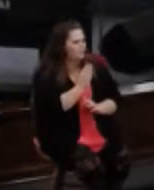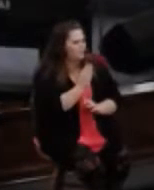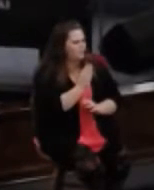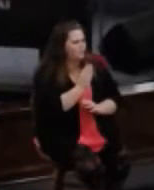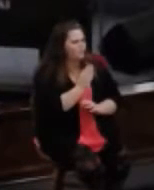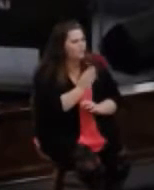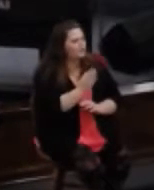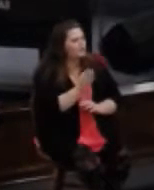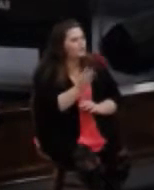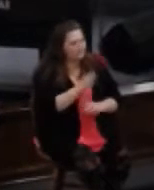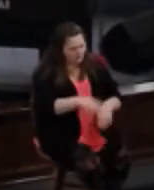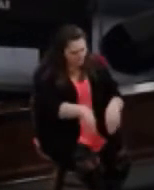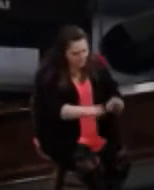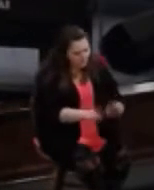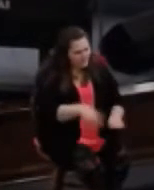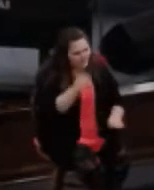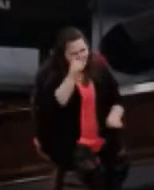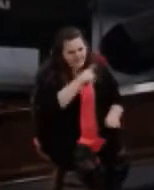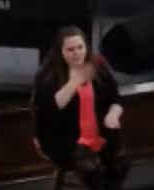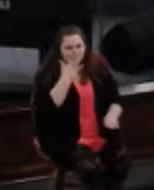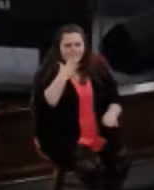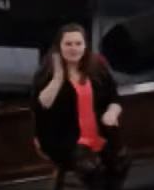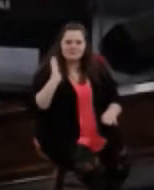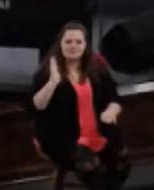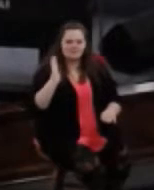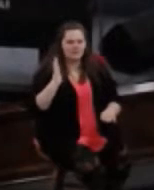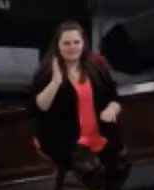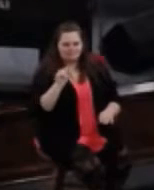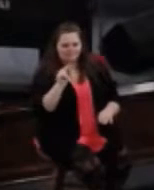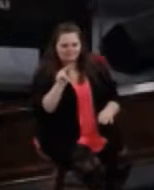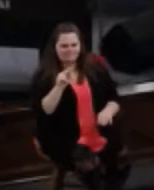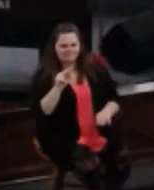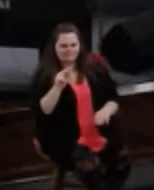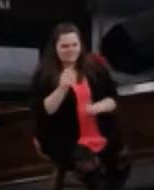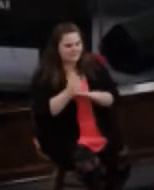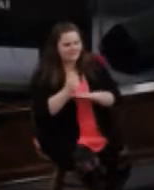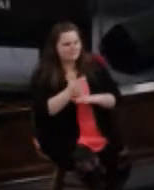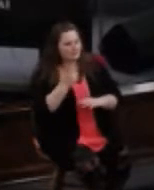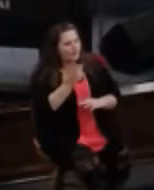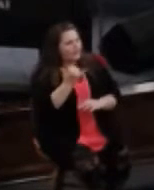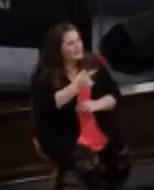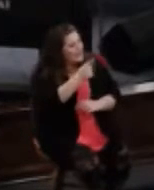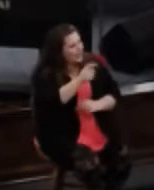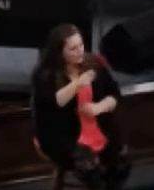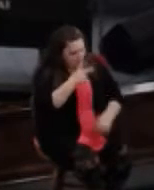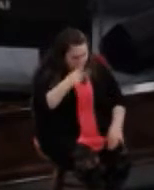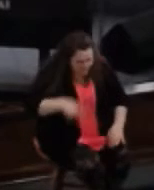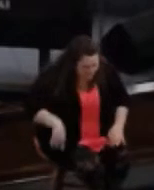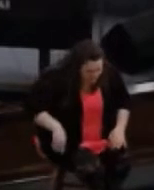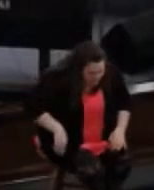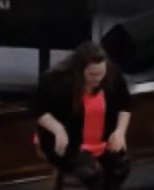fake grass, you know, AstroTurf around and had everything set up. This was back when you could see down in the hole.